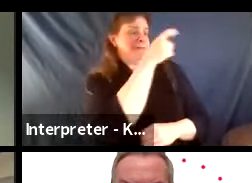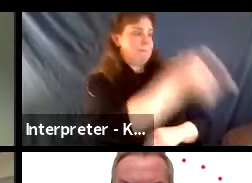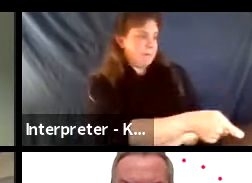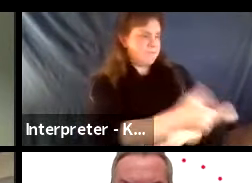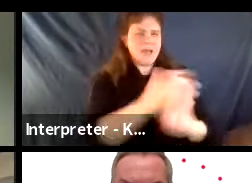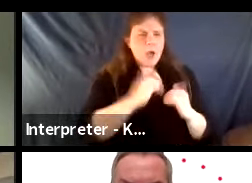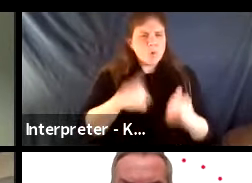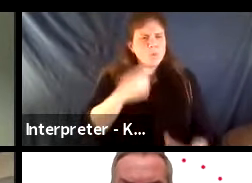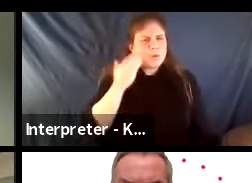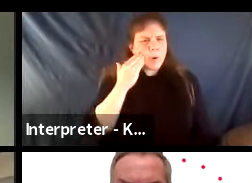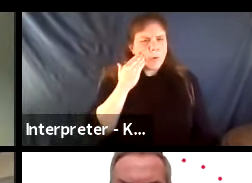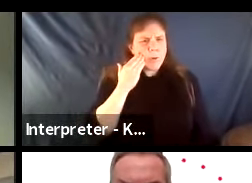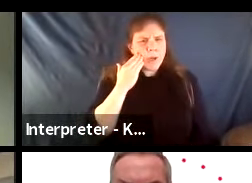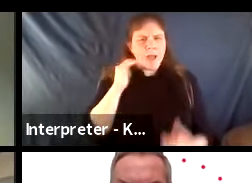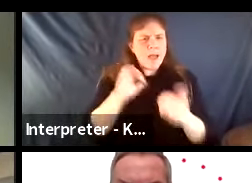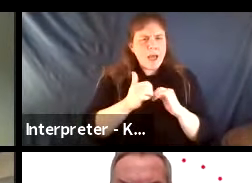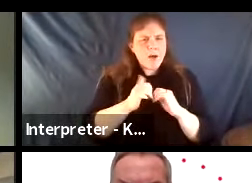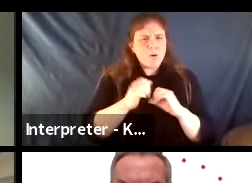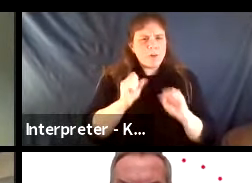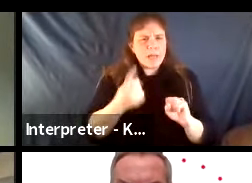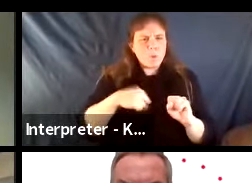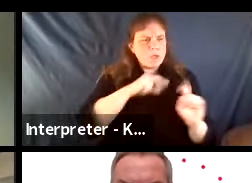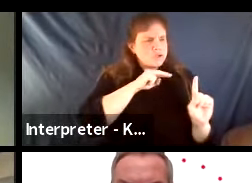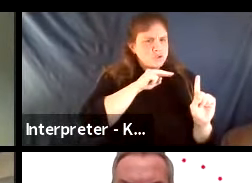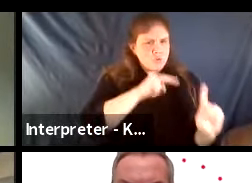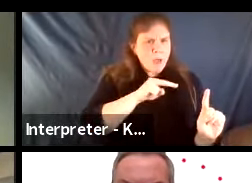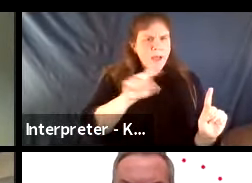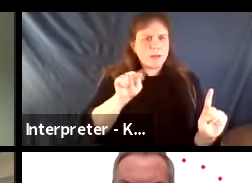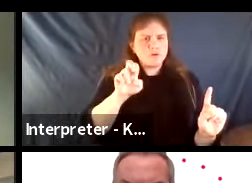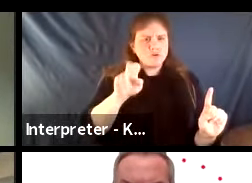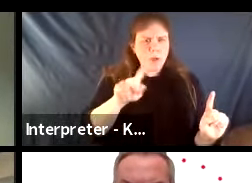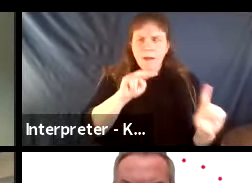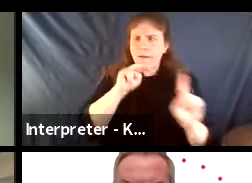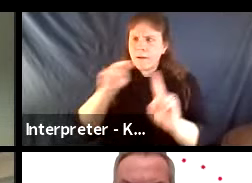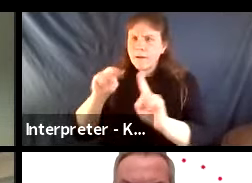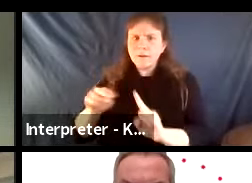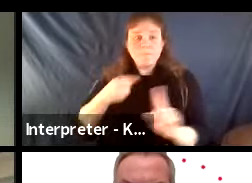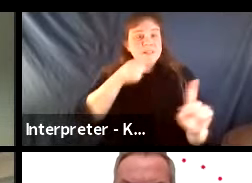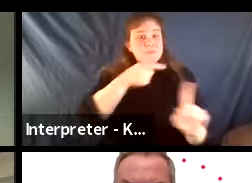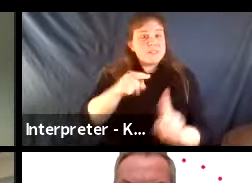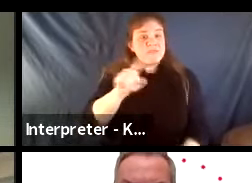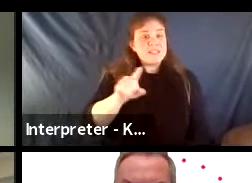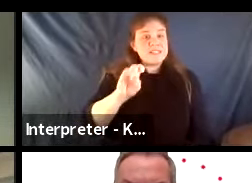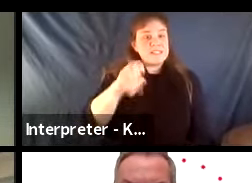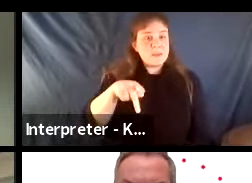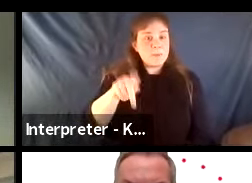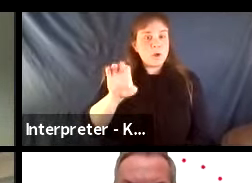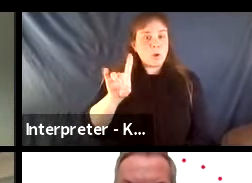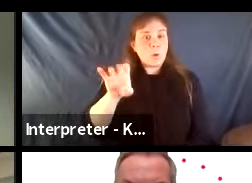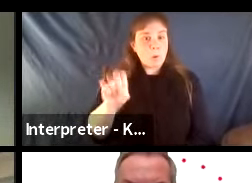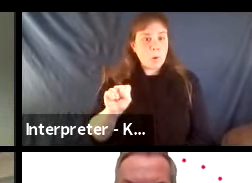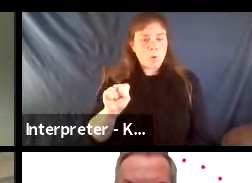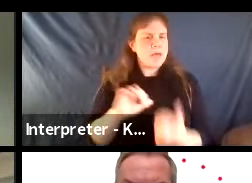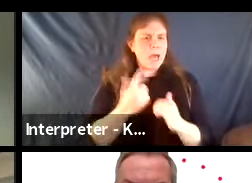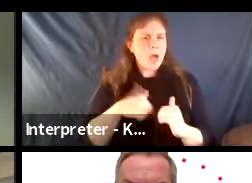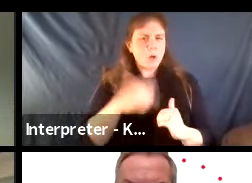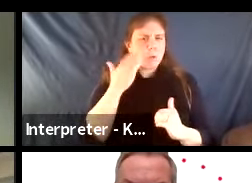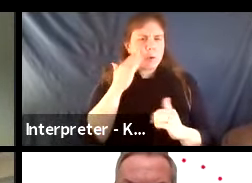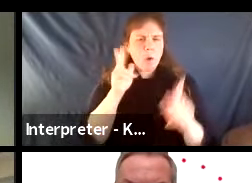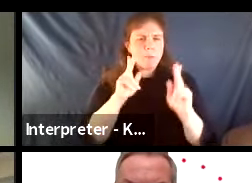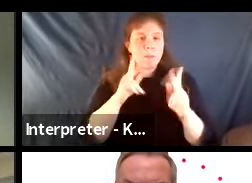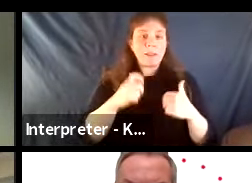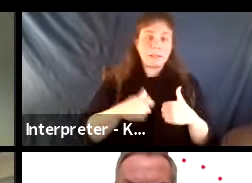given to people who live within those zip codes or work within those zip codes, if that's also